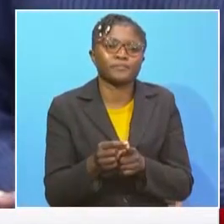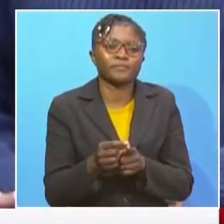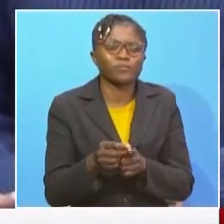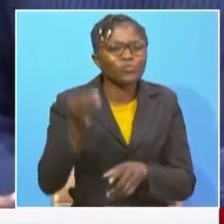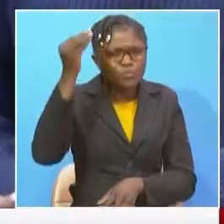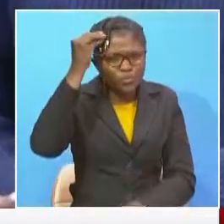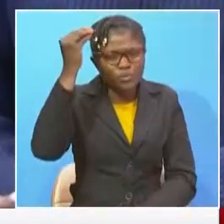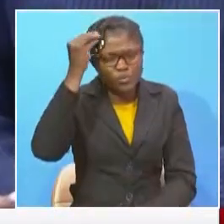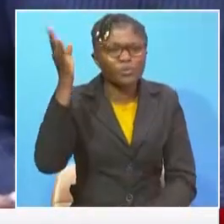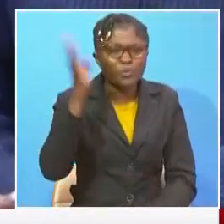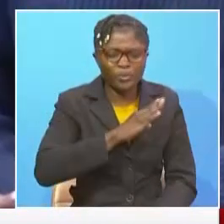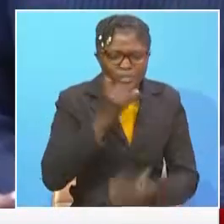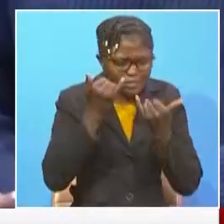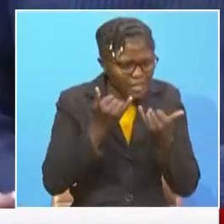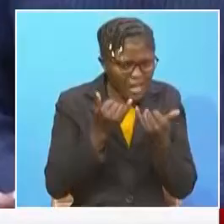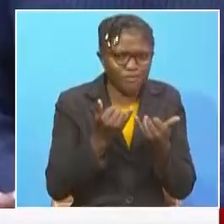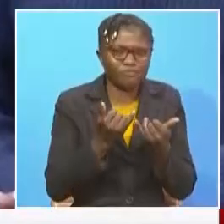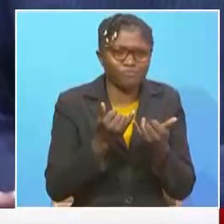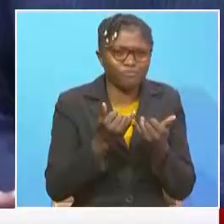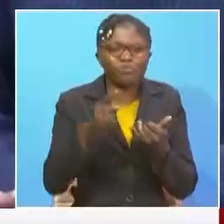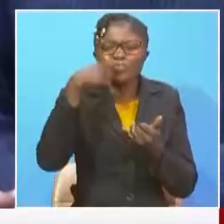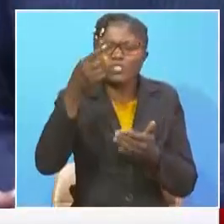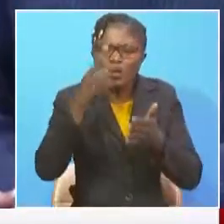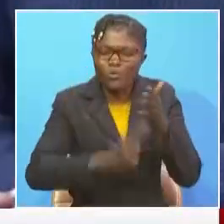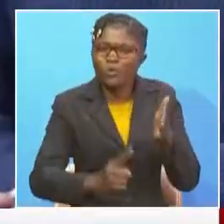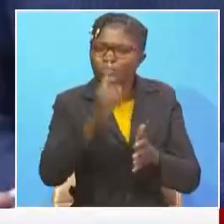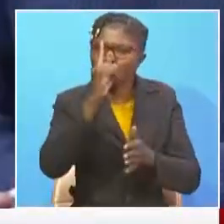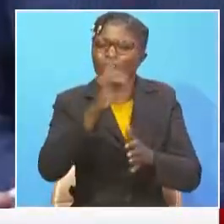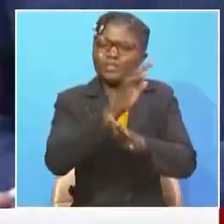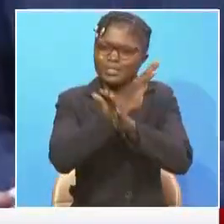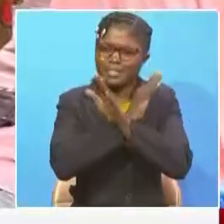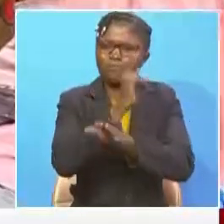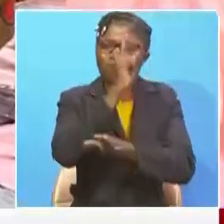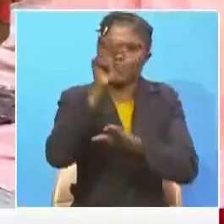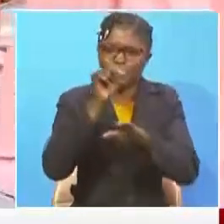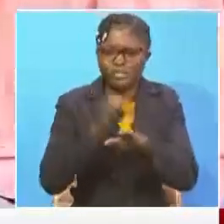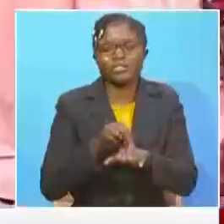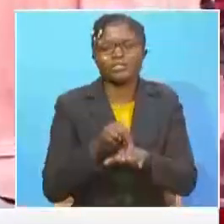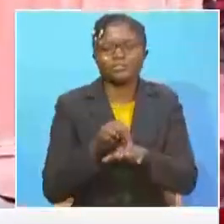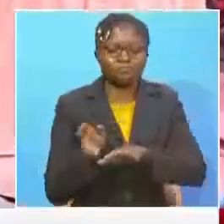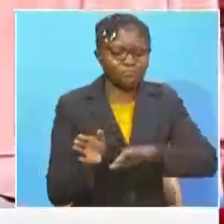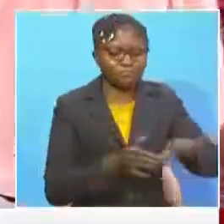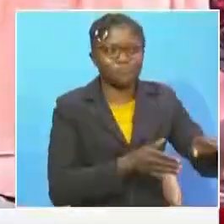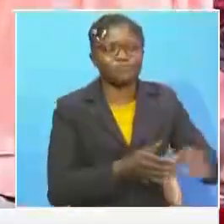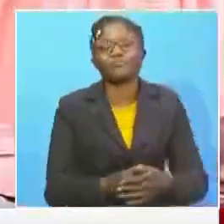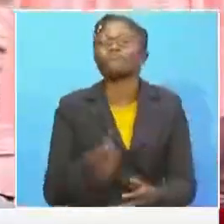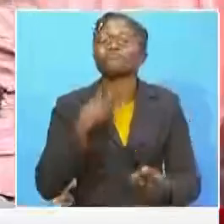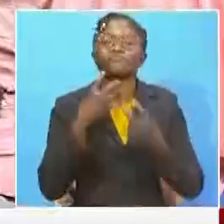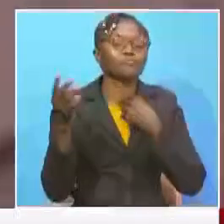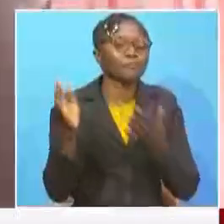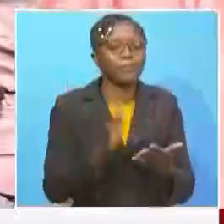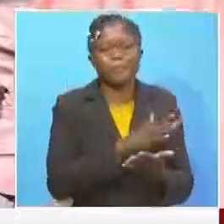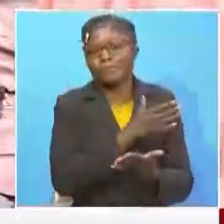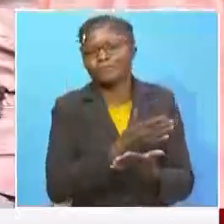This is your party partner. One Zambia, one nation. Juba Zanis,